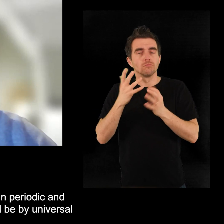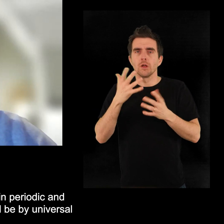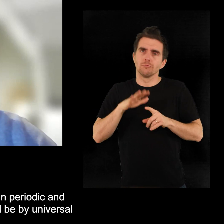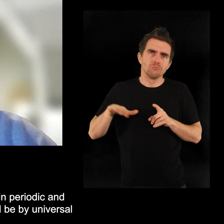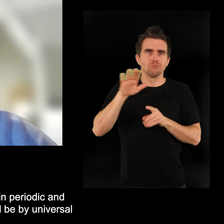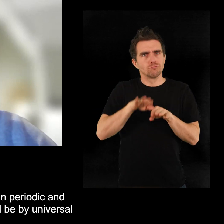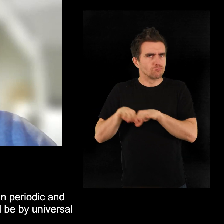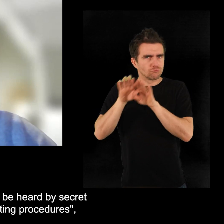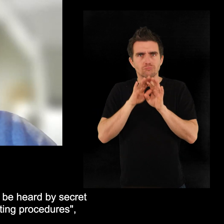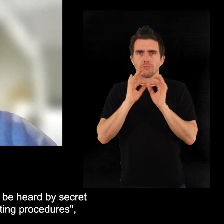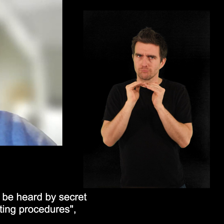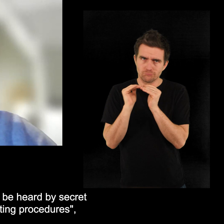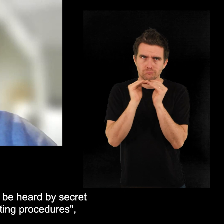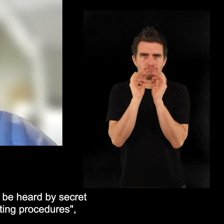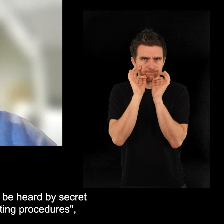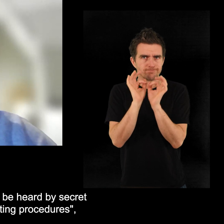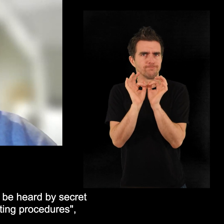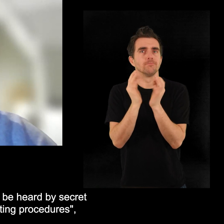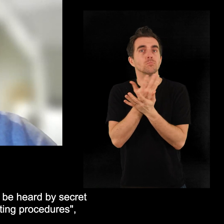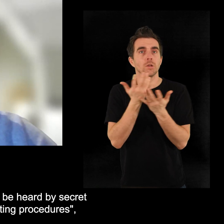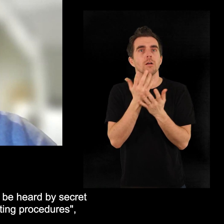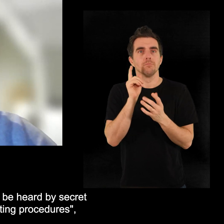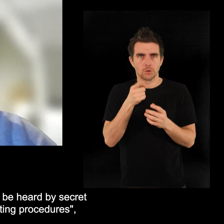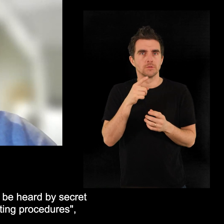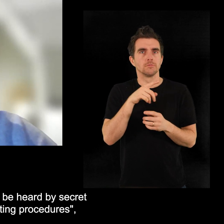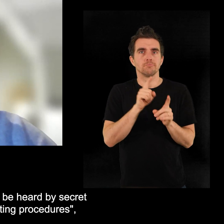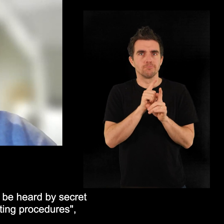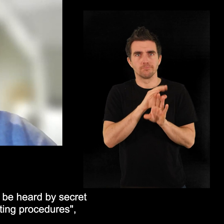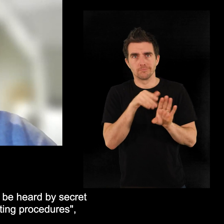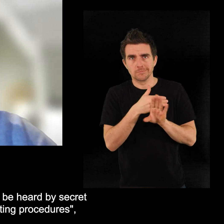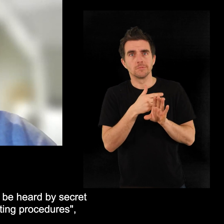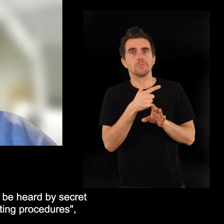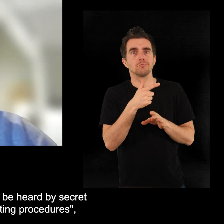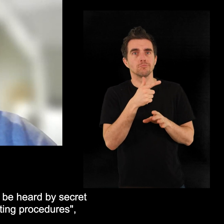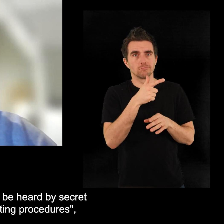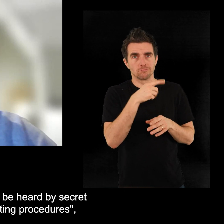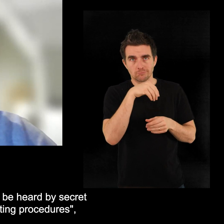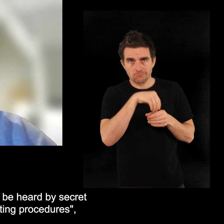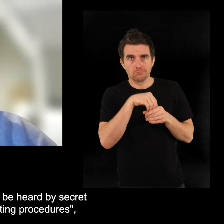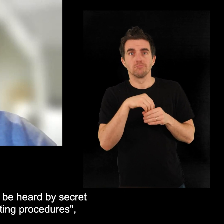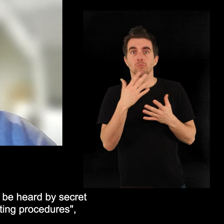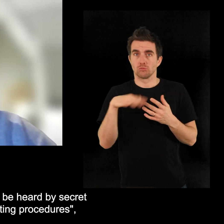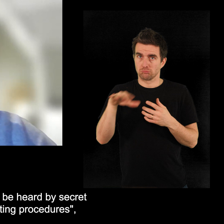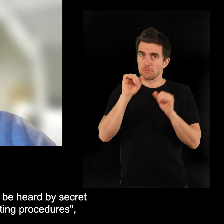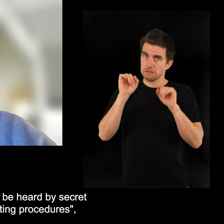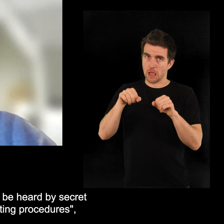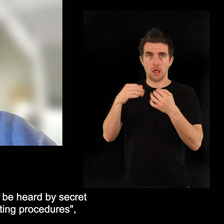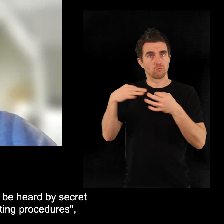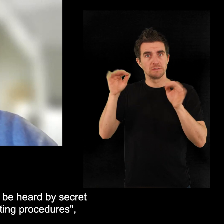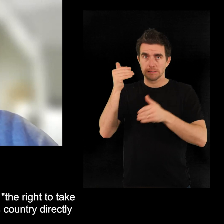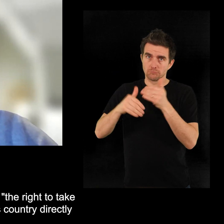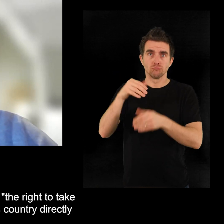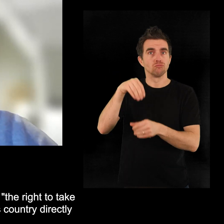shall be by universal and equal suffrage, and shall be held by secret vote or by equivalent free voting